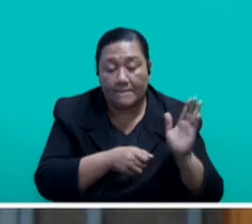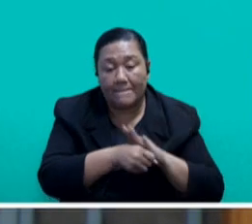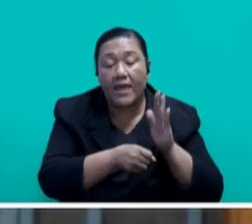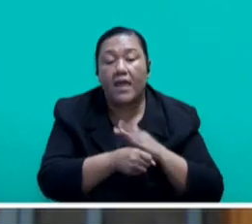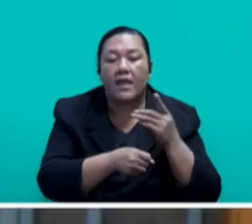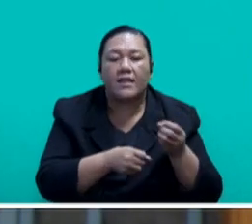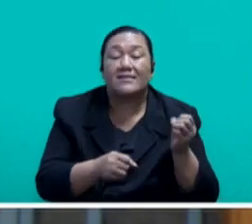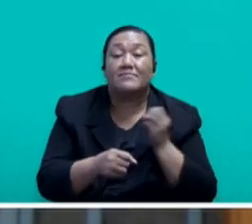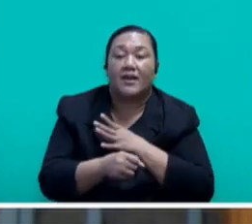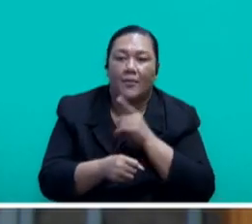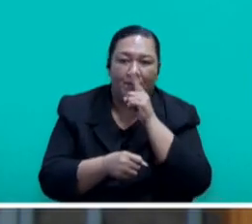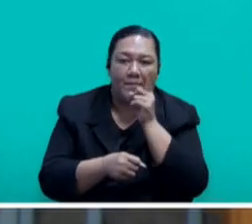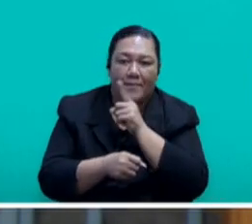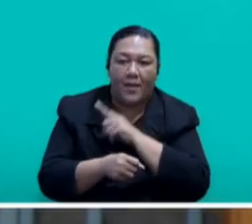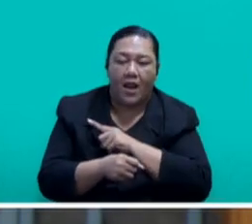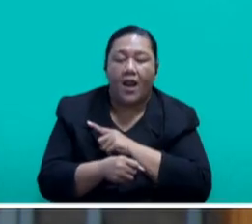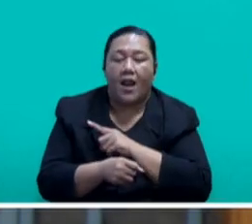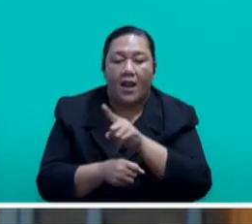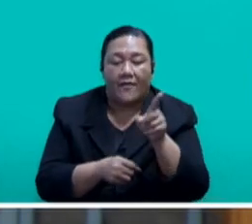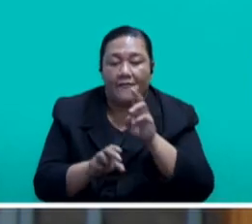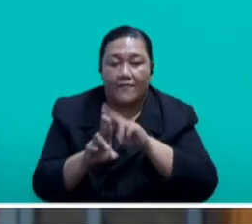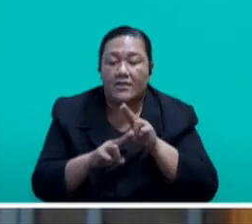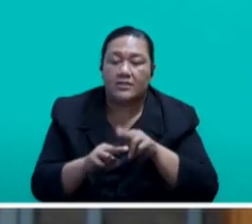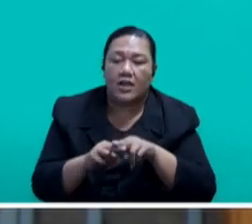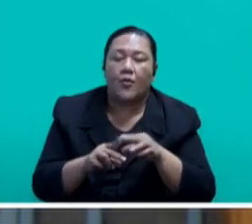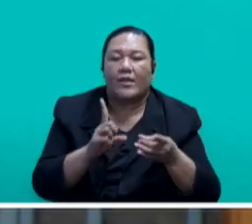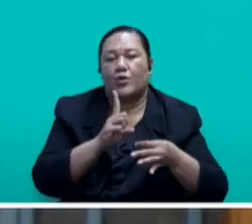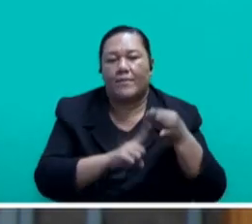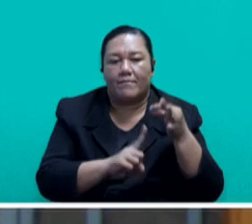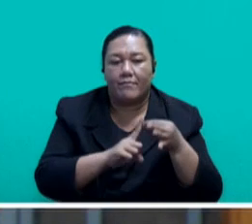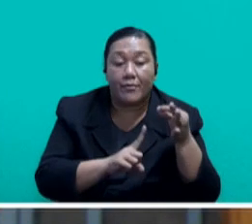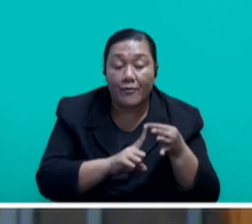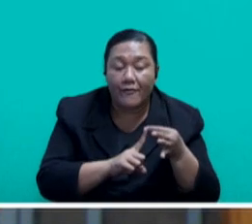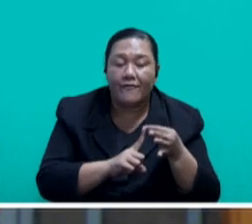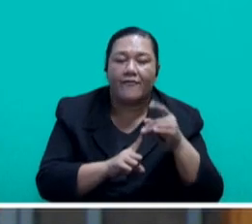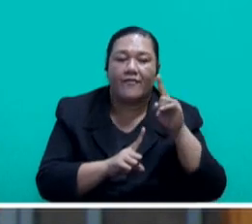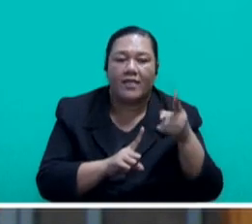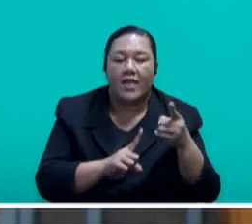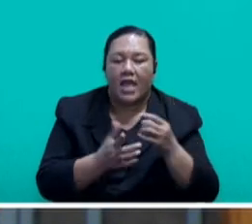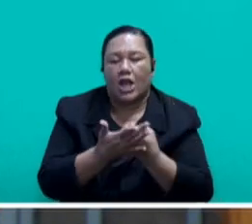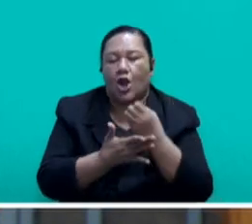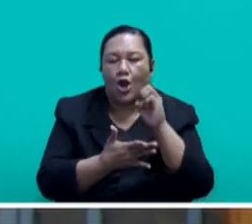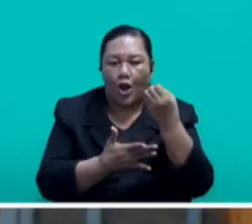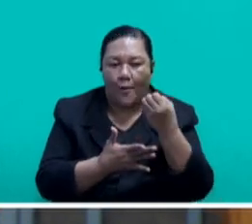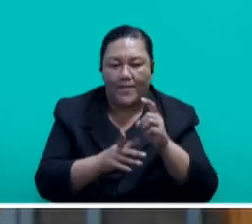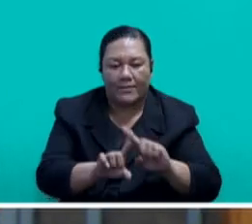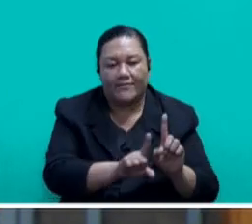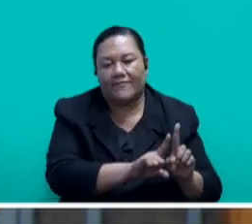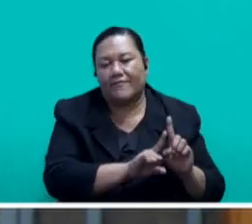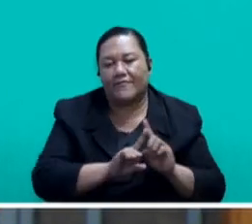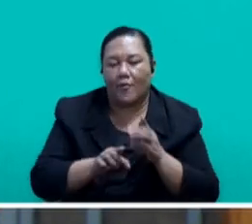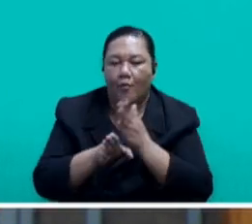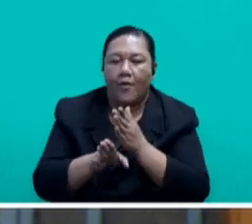indigenous people in the hopes of improving their socio-economic status. The $2 million allocation for the